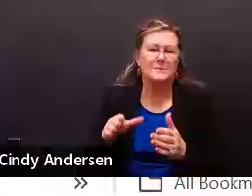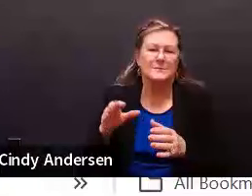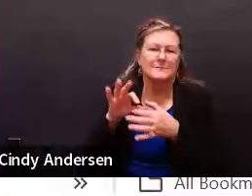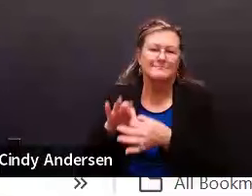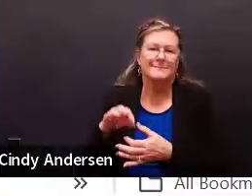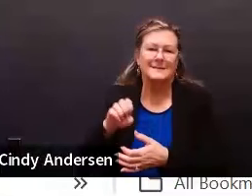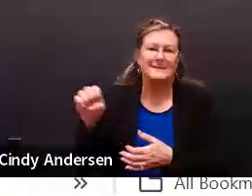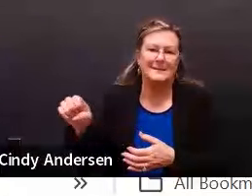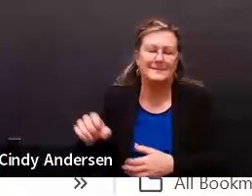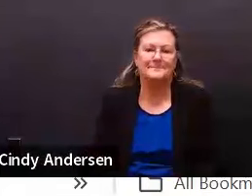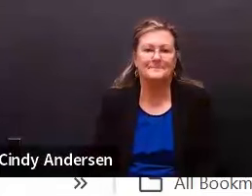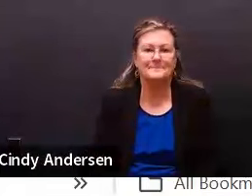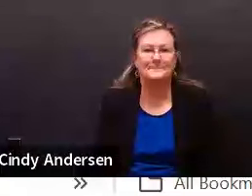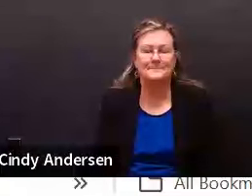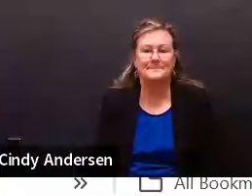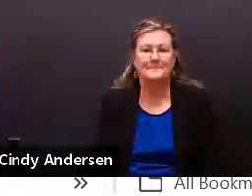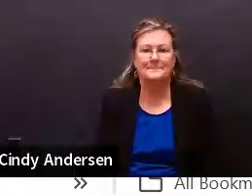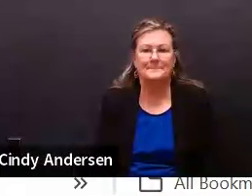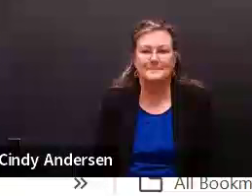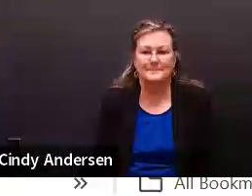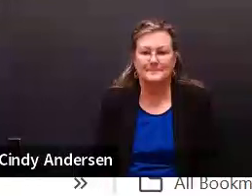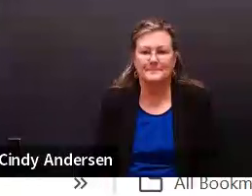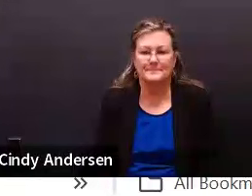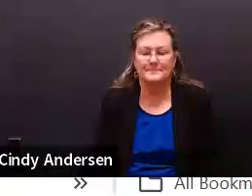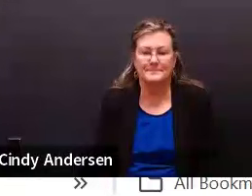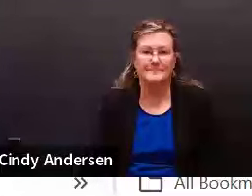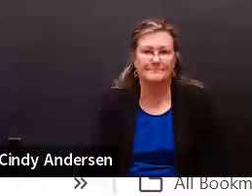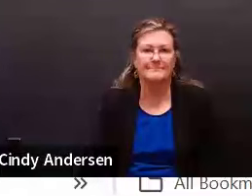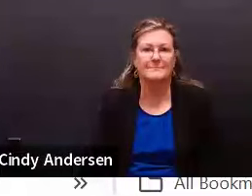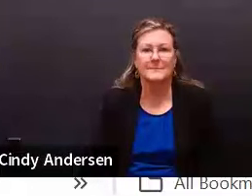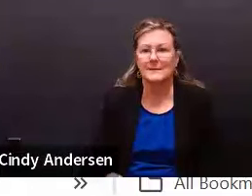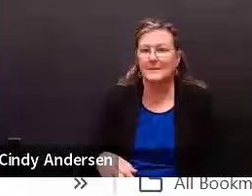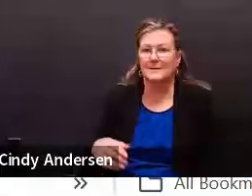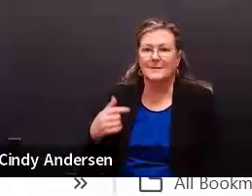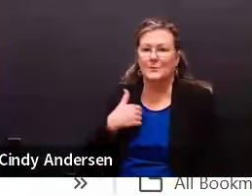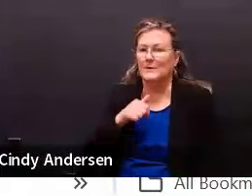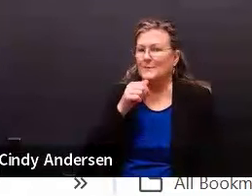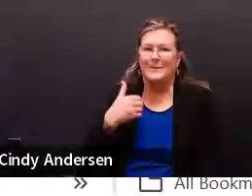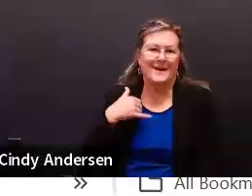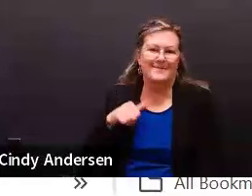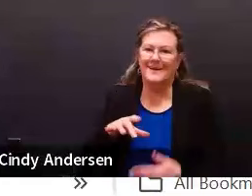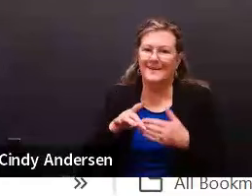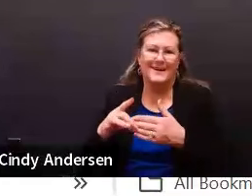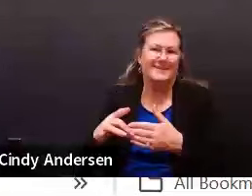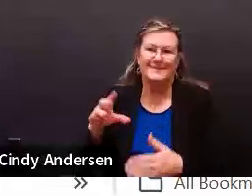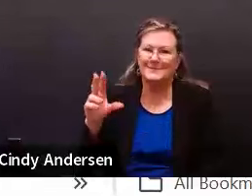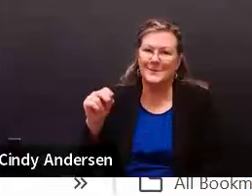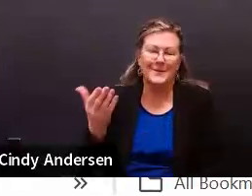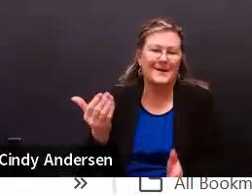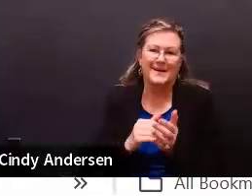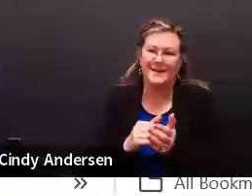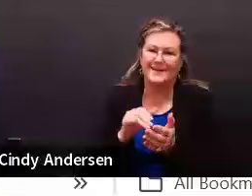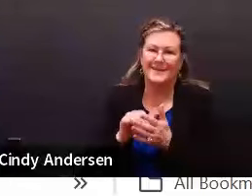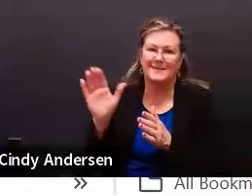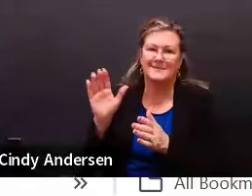element standards. We don't really have that guidance that I know of. We don't really And have that's that guidance. IEP team. Again, that's an IEP.